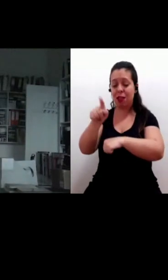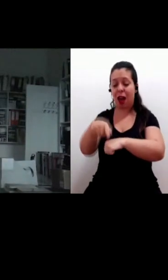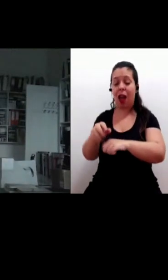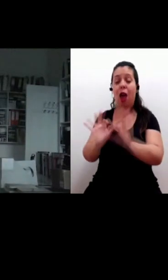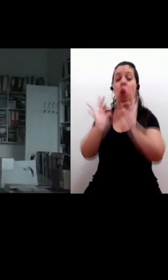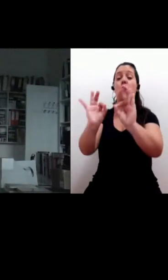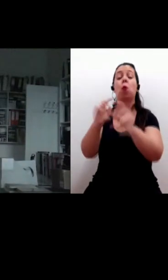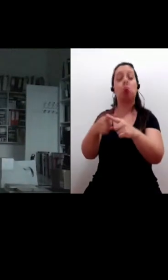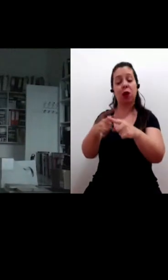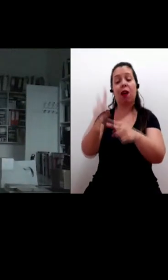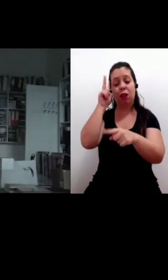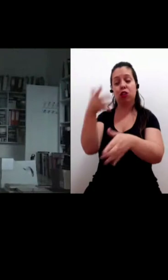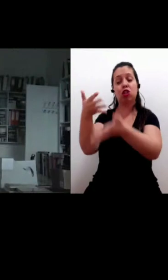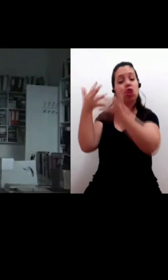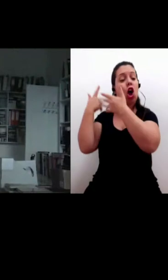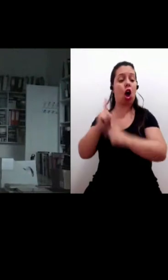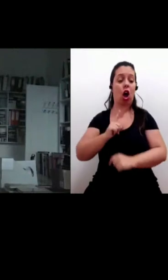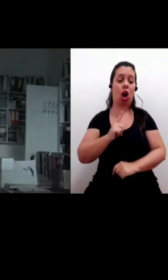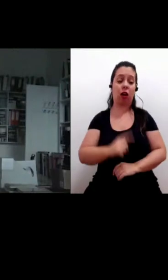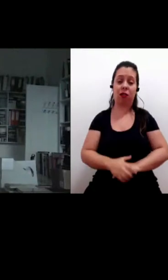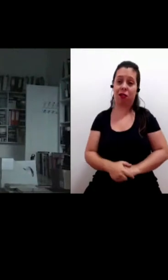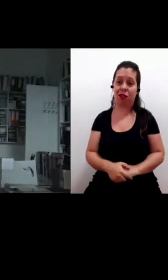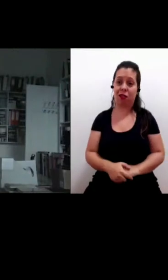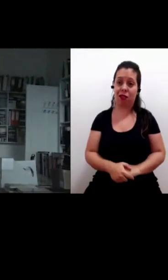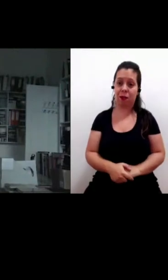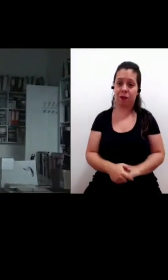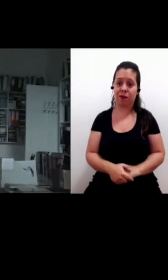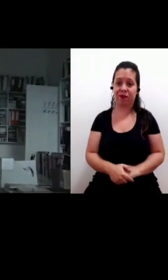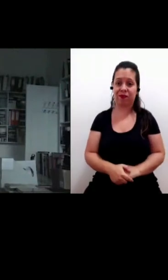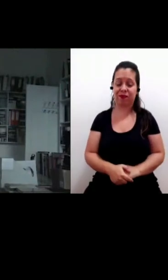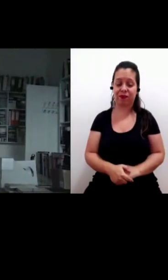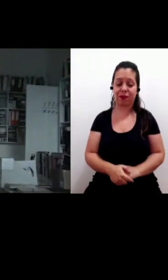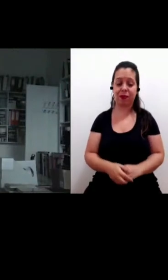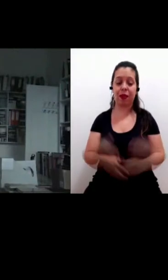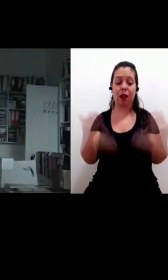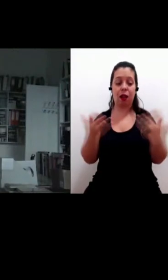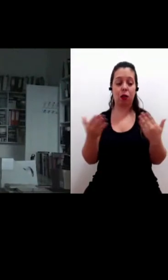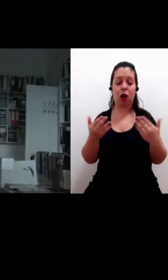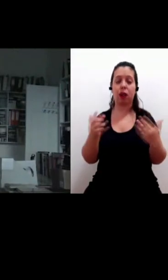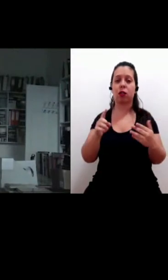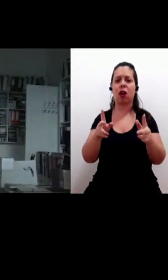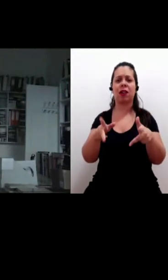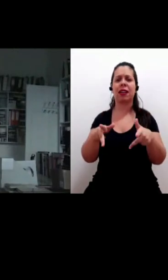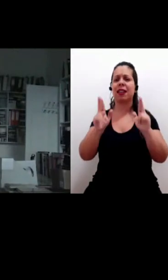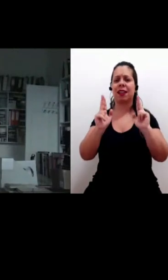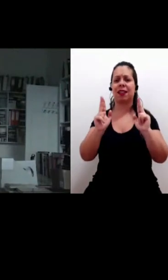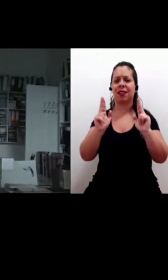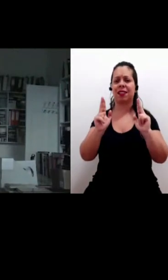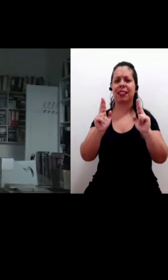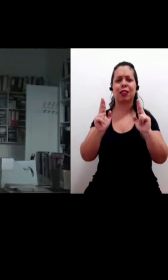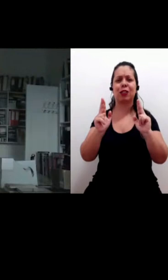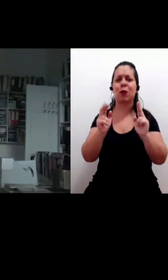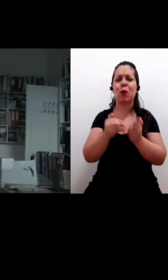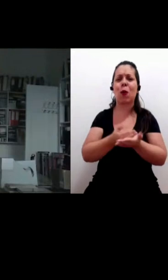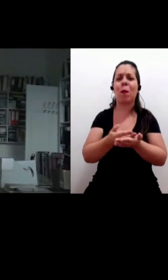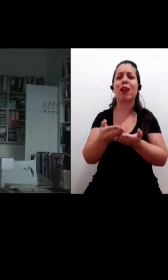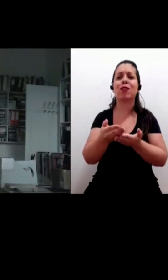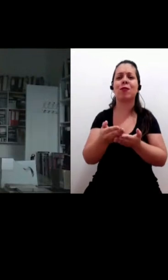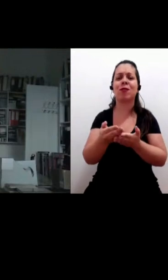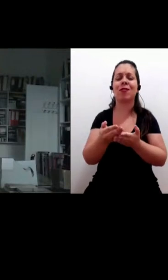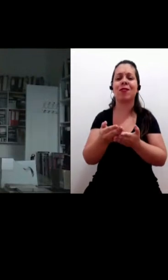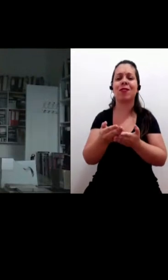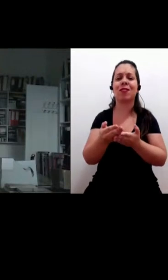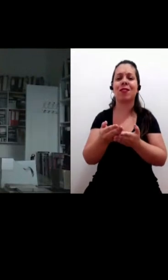I want to show just a little clip from the very first episode of Sorrow